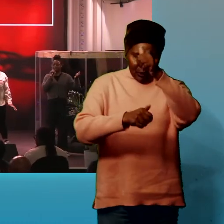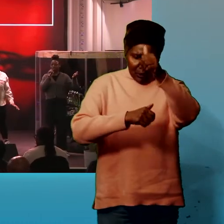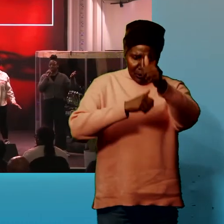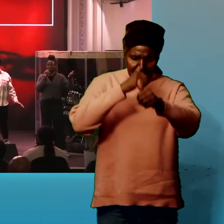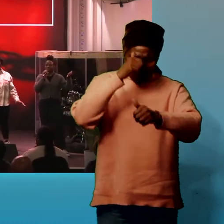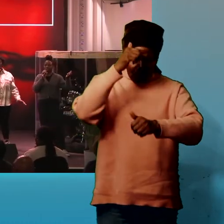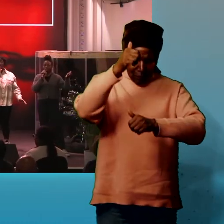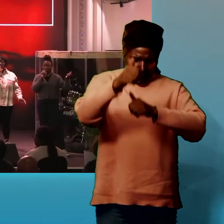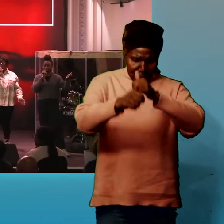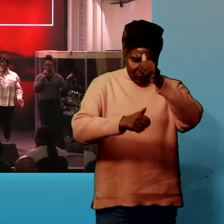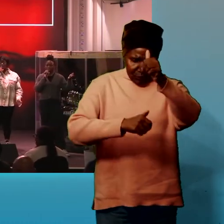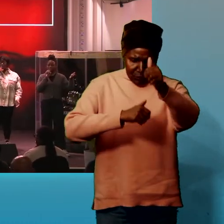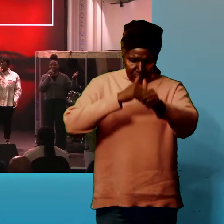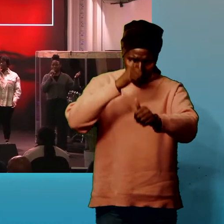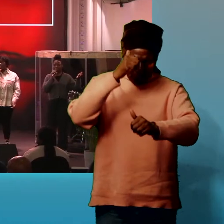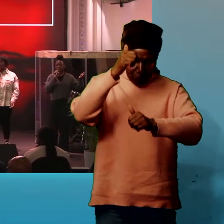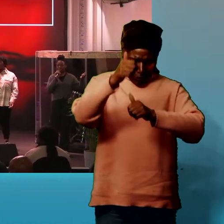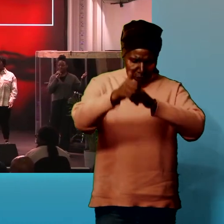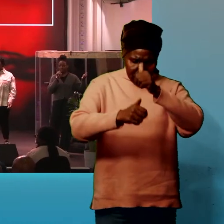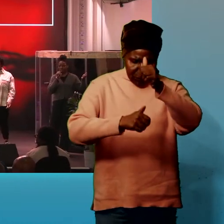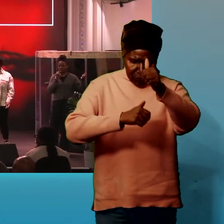of